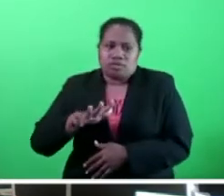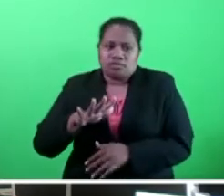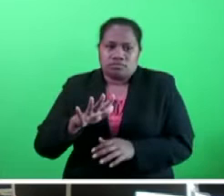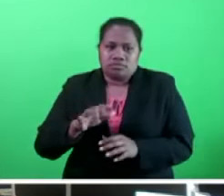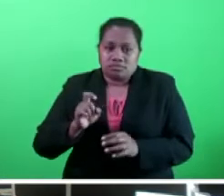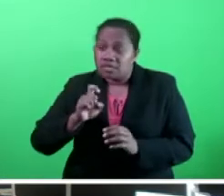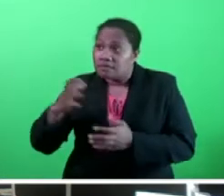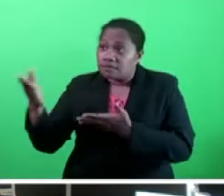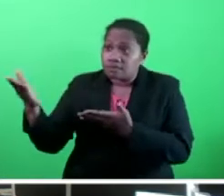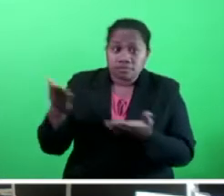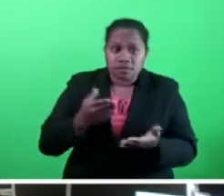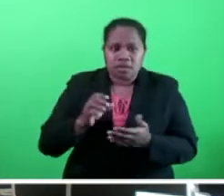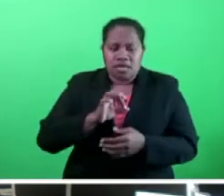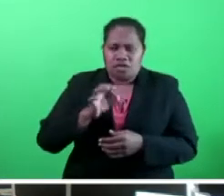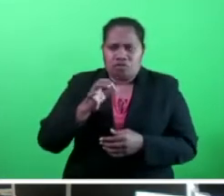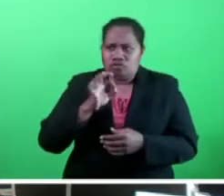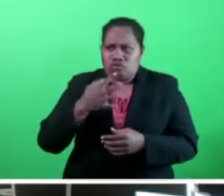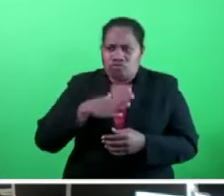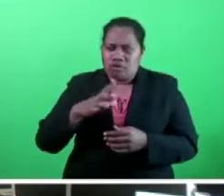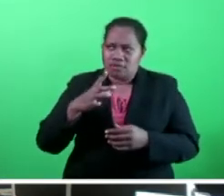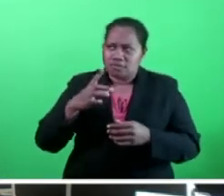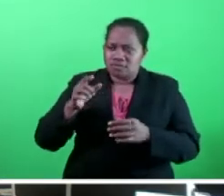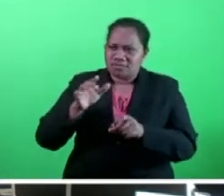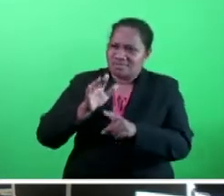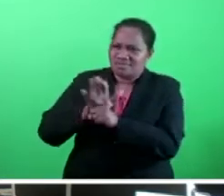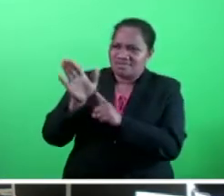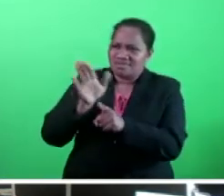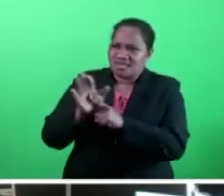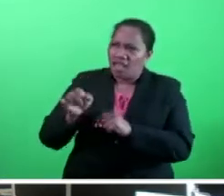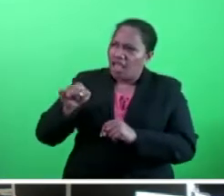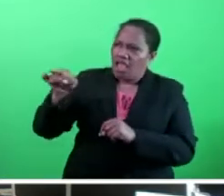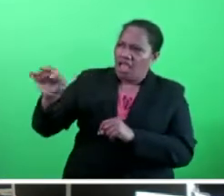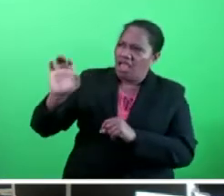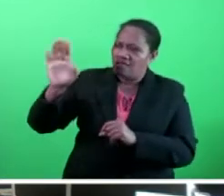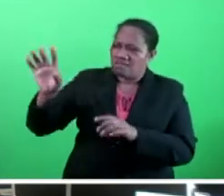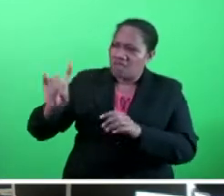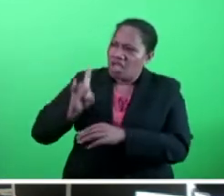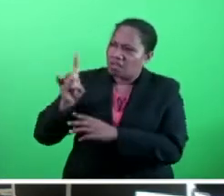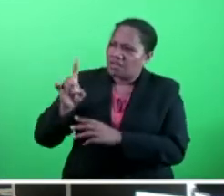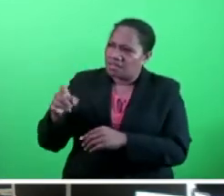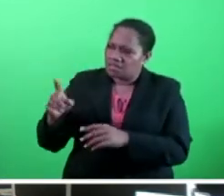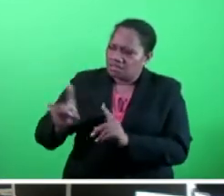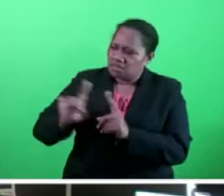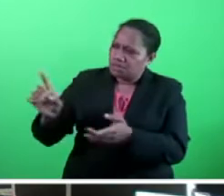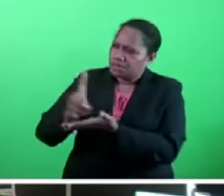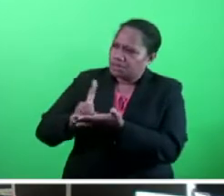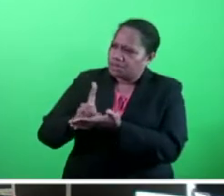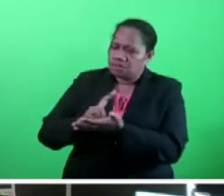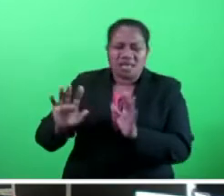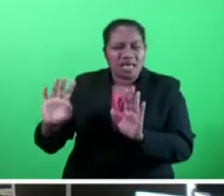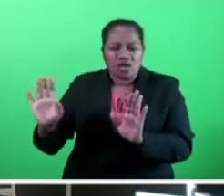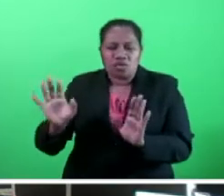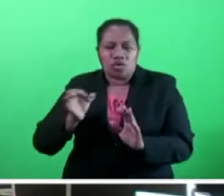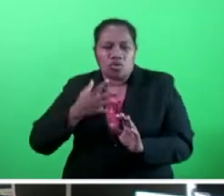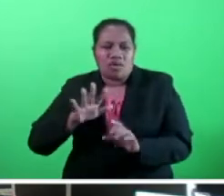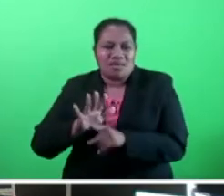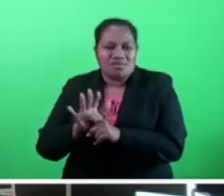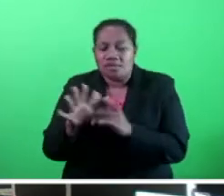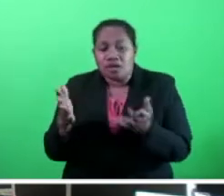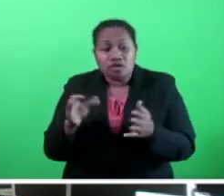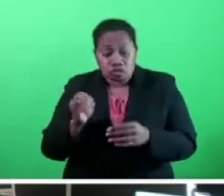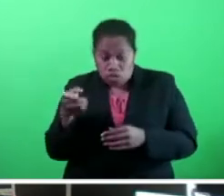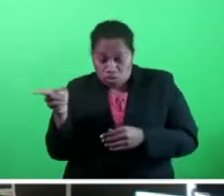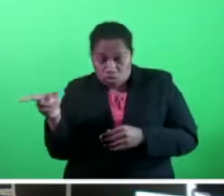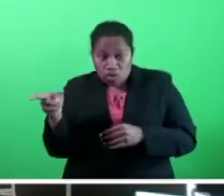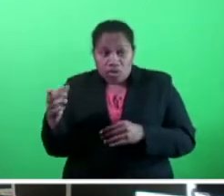that the animals that they're going to send from there is totally disease-free. There are diseases which exist in New Zealand and Australia